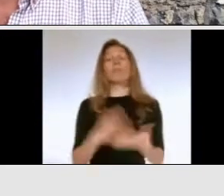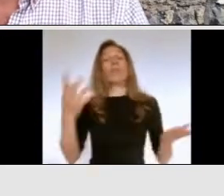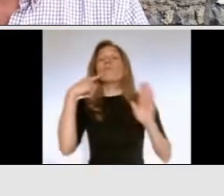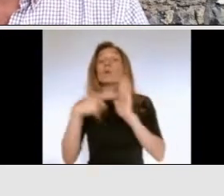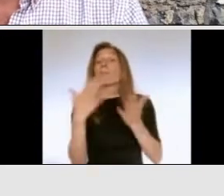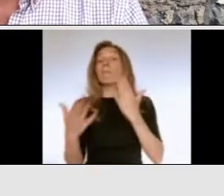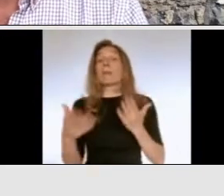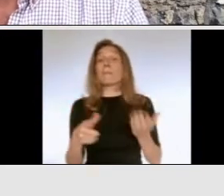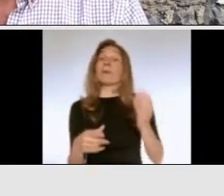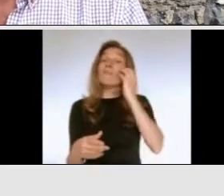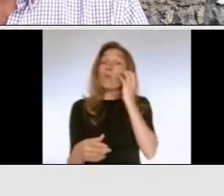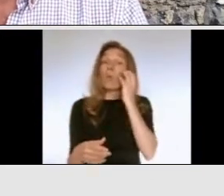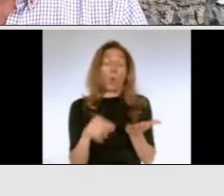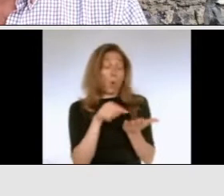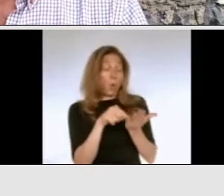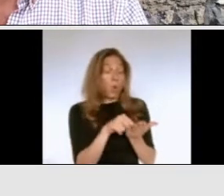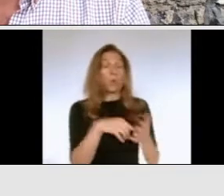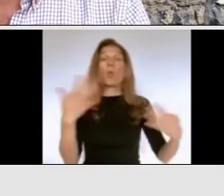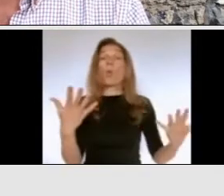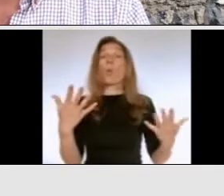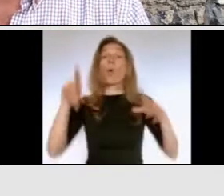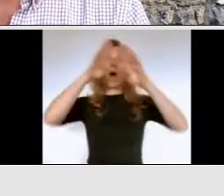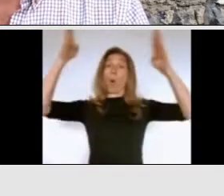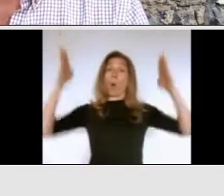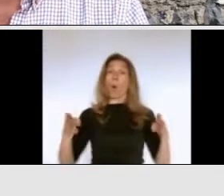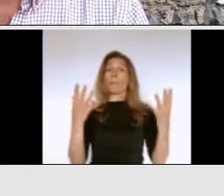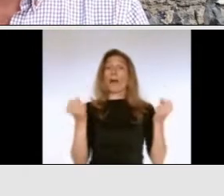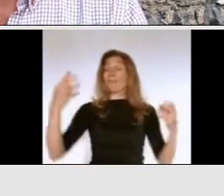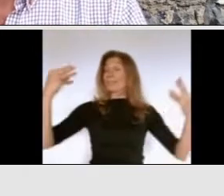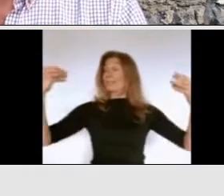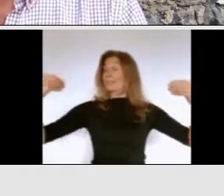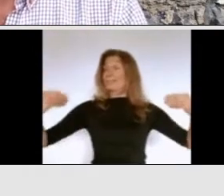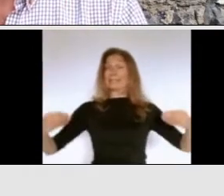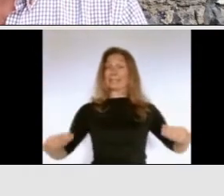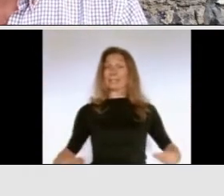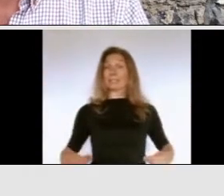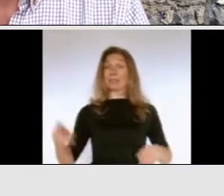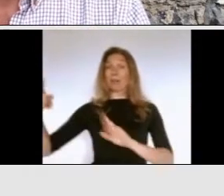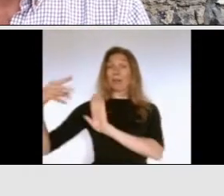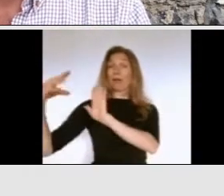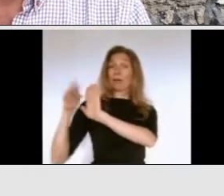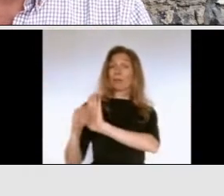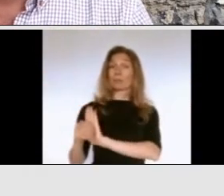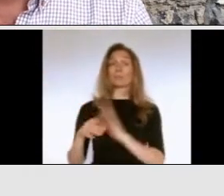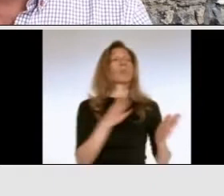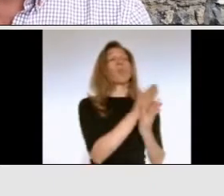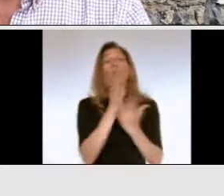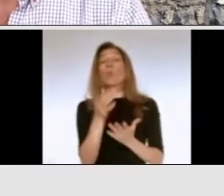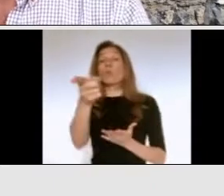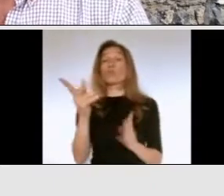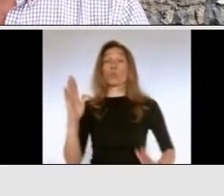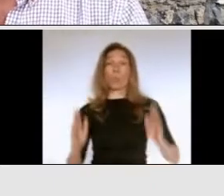on your phone, to sensors in people's homes, to